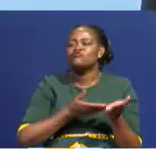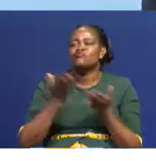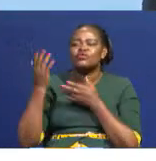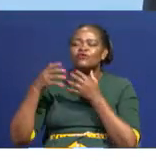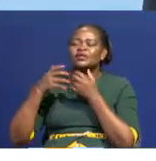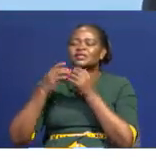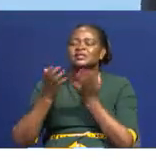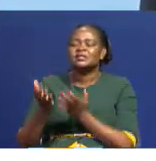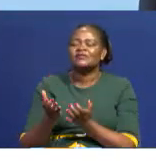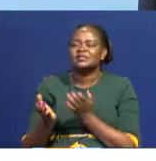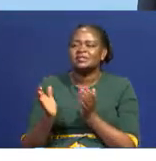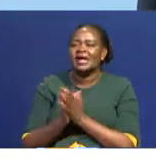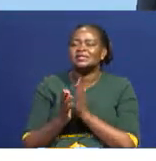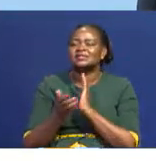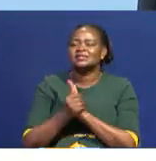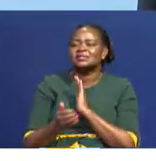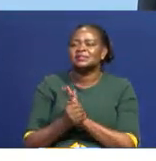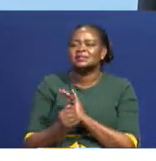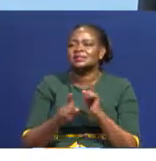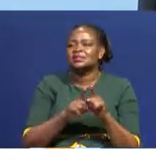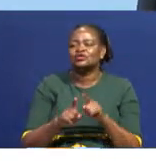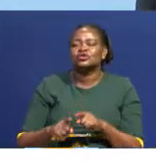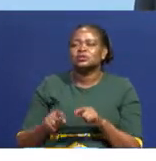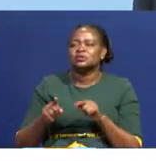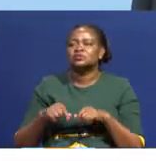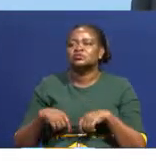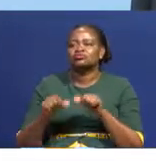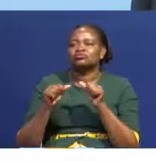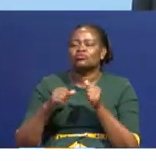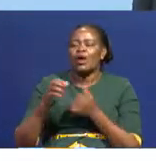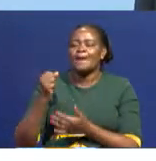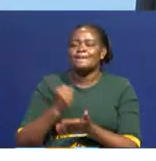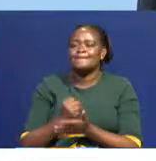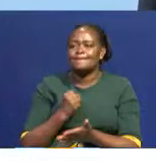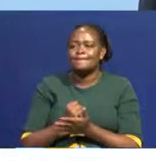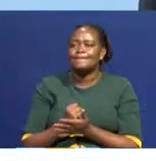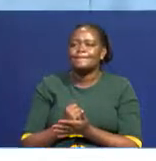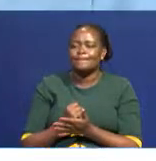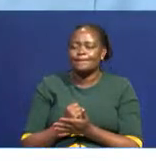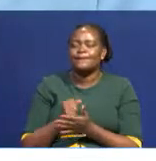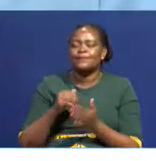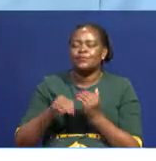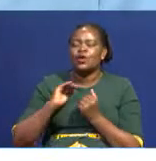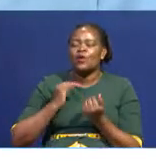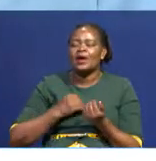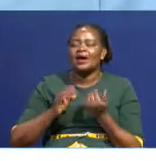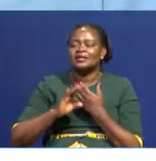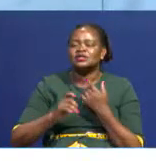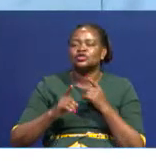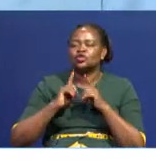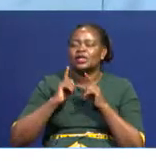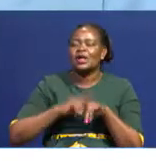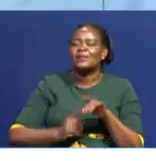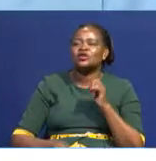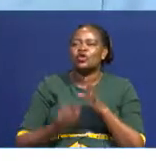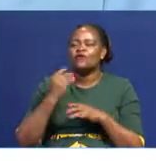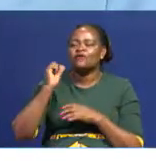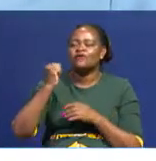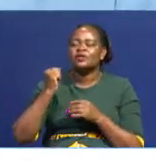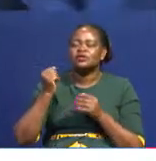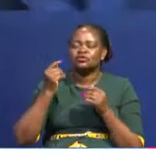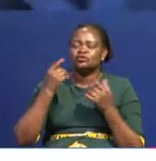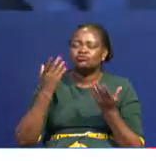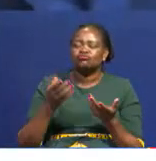engineering services and skills as we're still looking to bring employment into our country. Speaking during the launch of the fifth